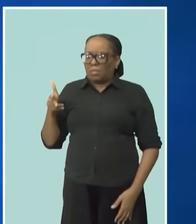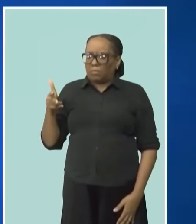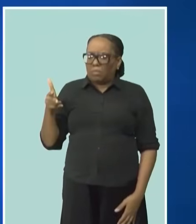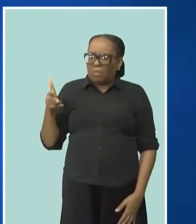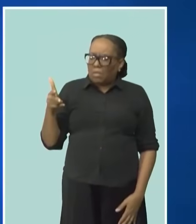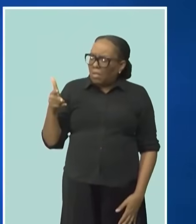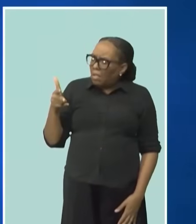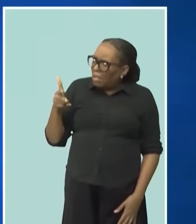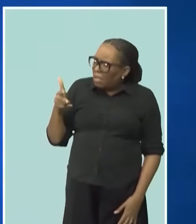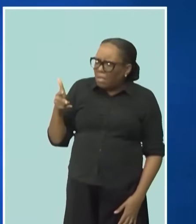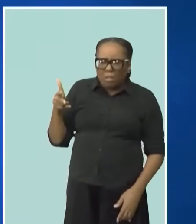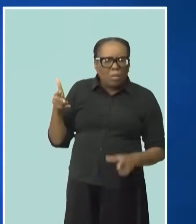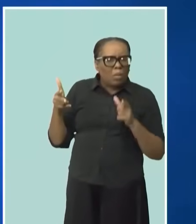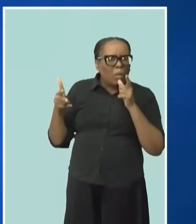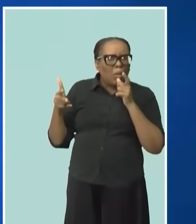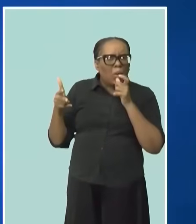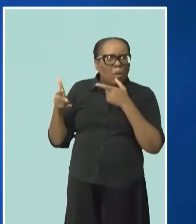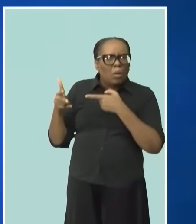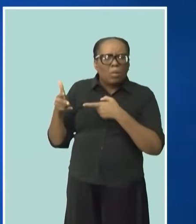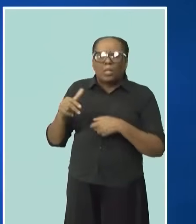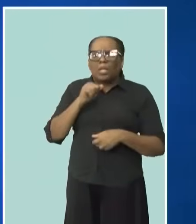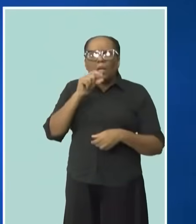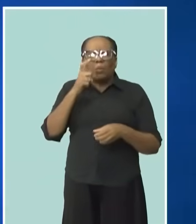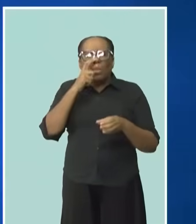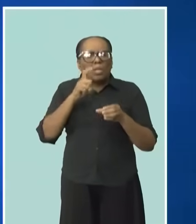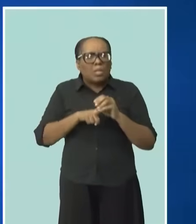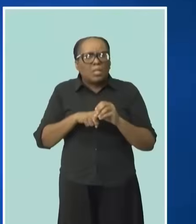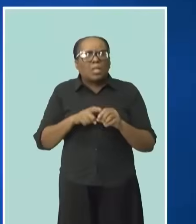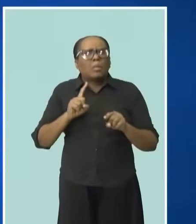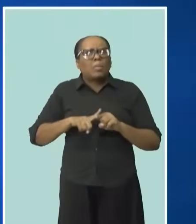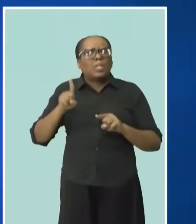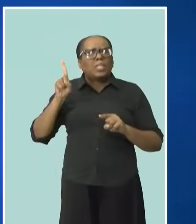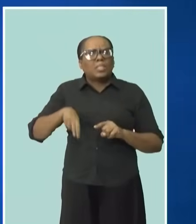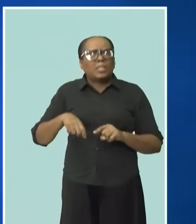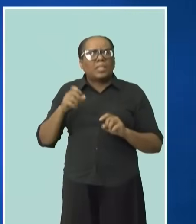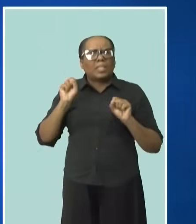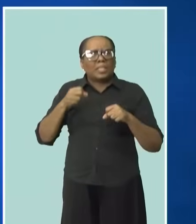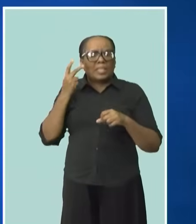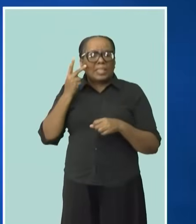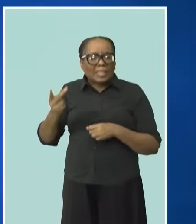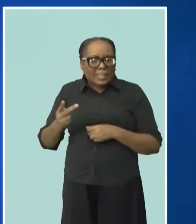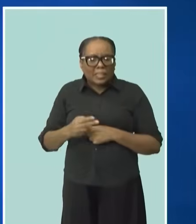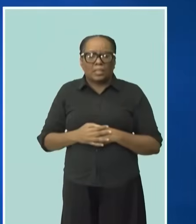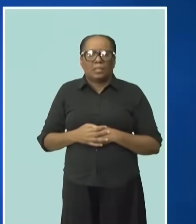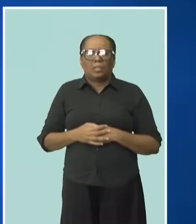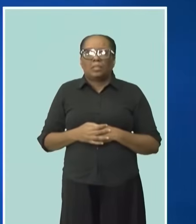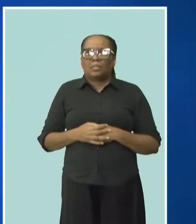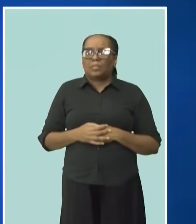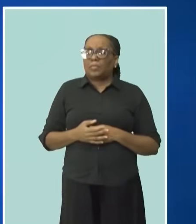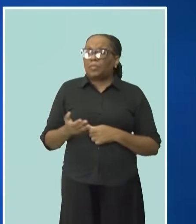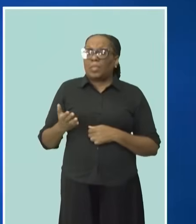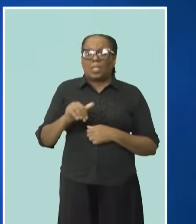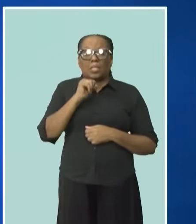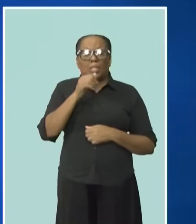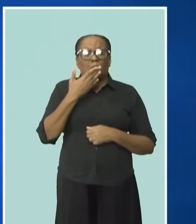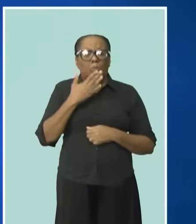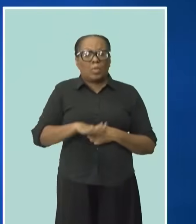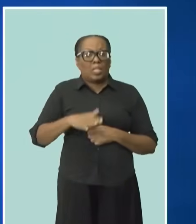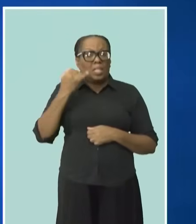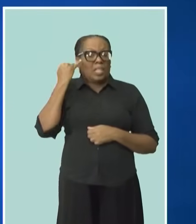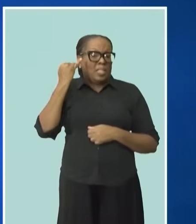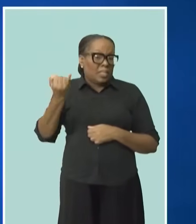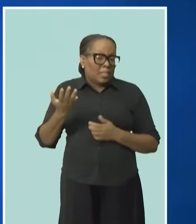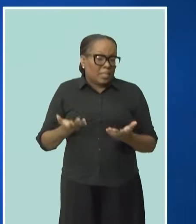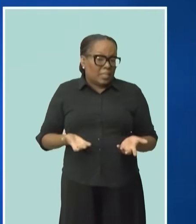like you're malicious, but I personally feel that everything should be visible. Ain't a bad idea. It's just that some